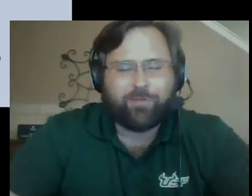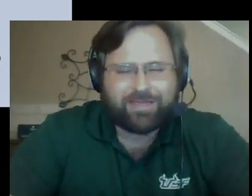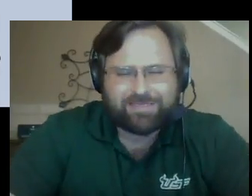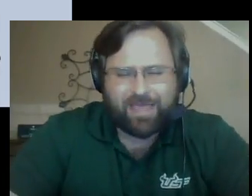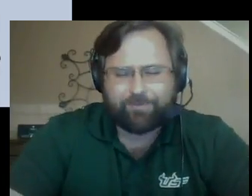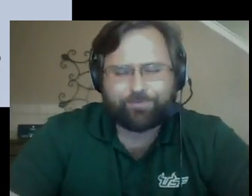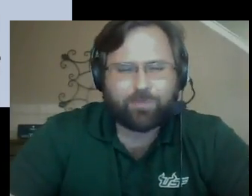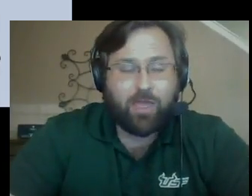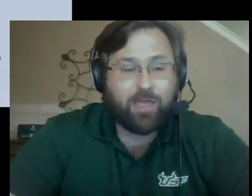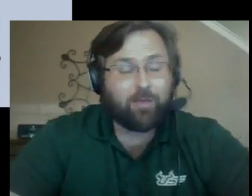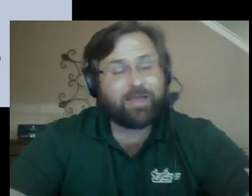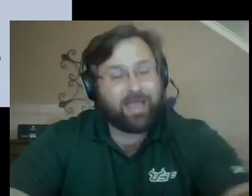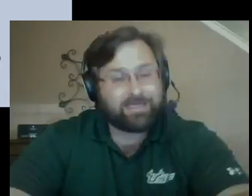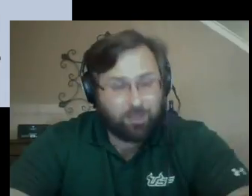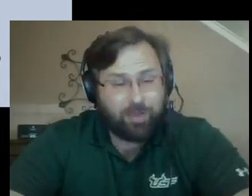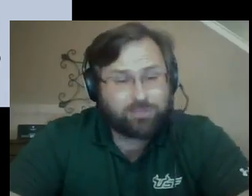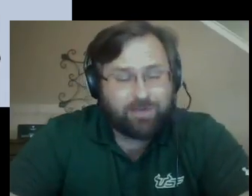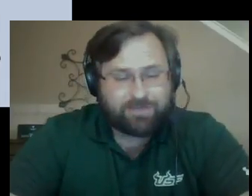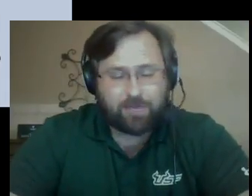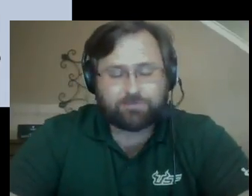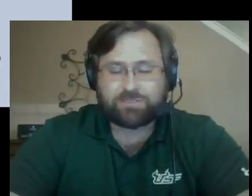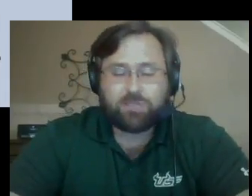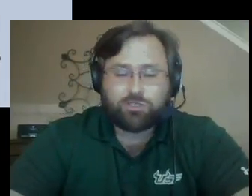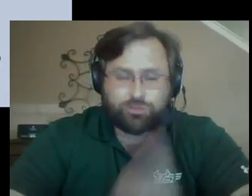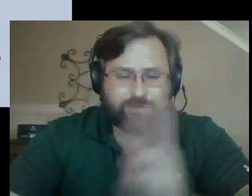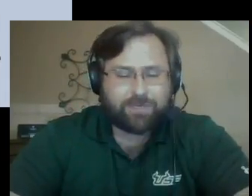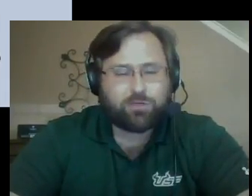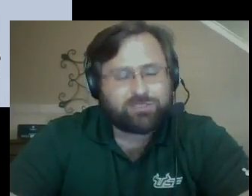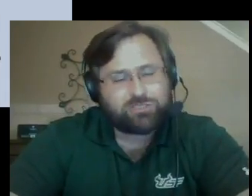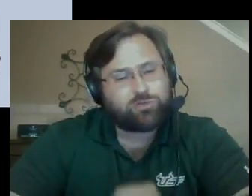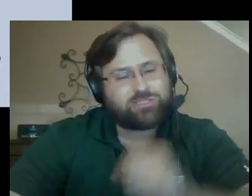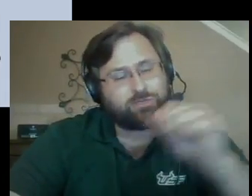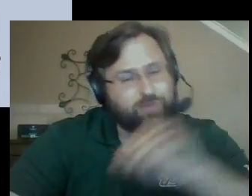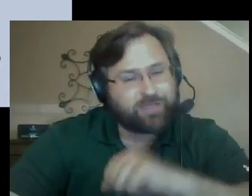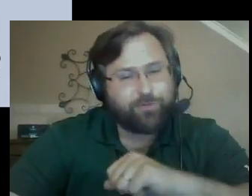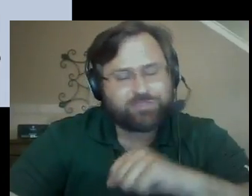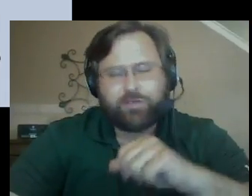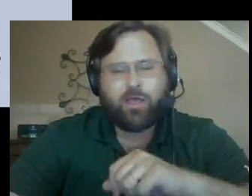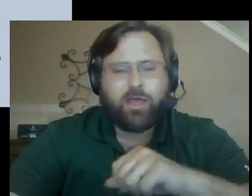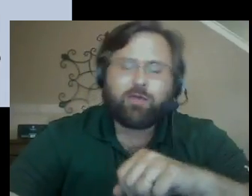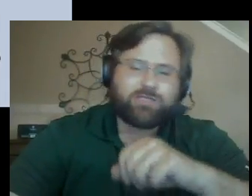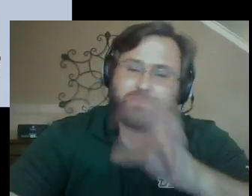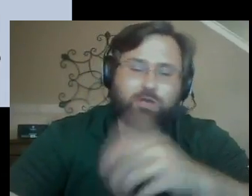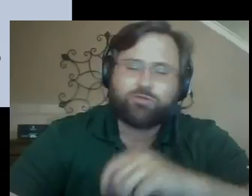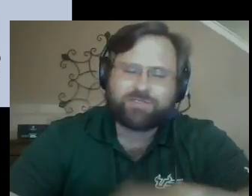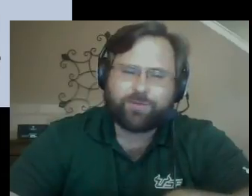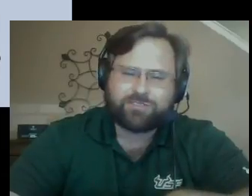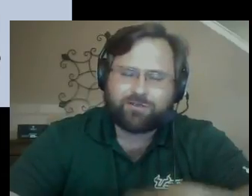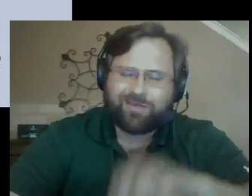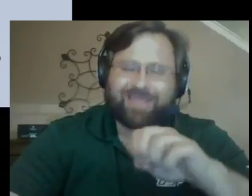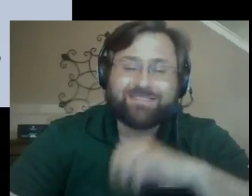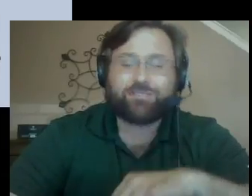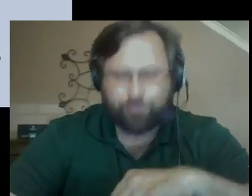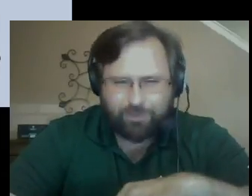they remain the same. Now in ASL we also have these options, two different types of questions, questions with a transformation and questions with no